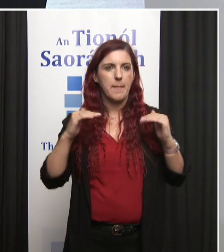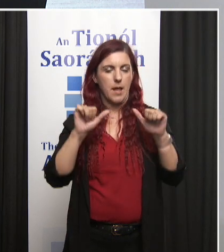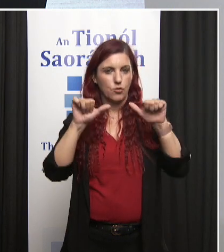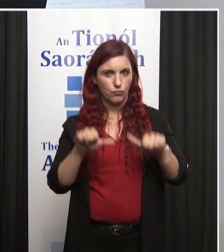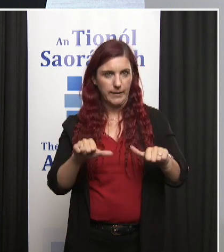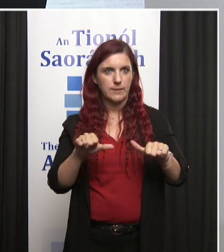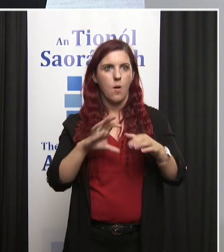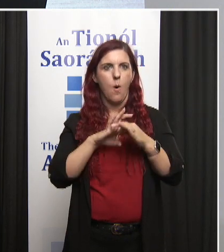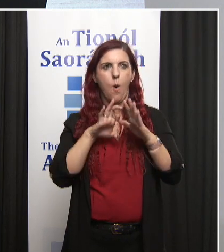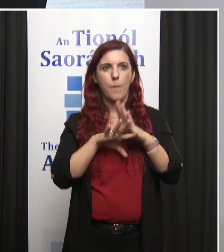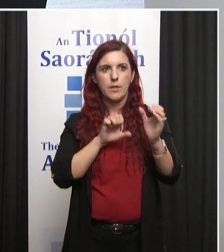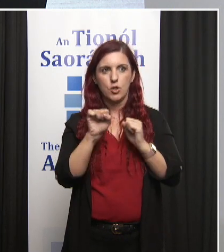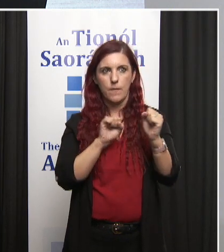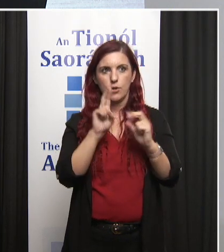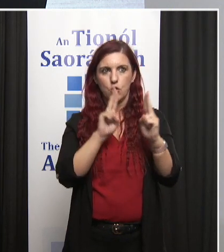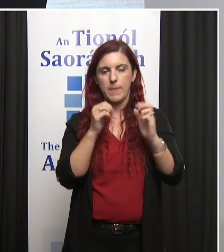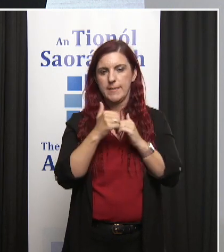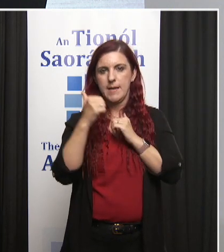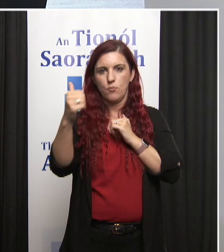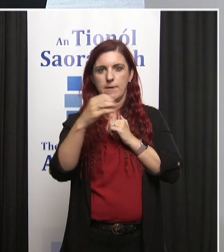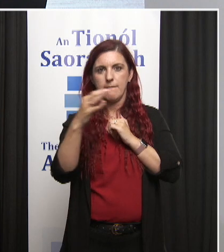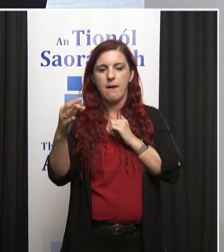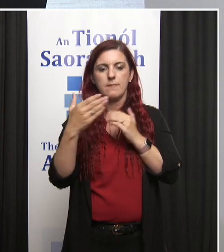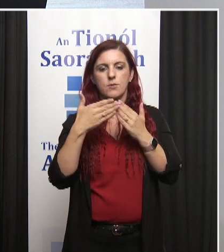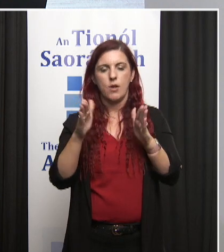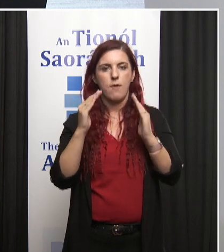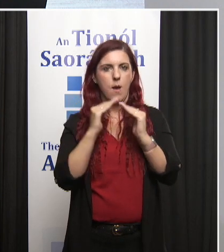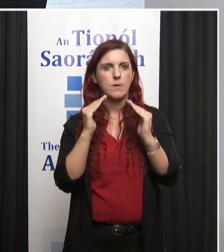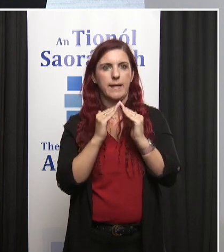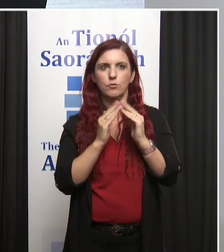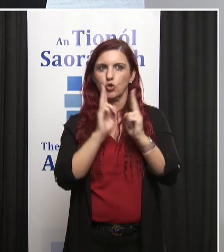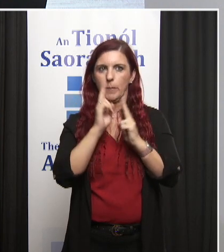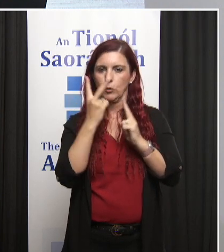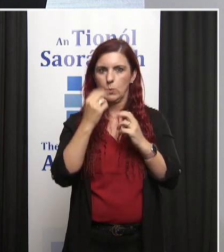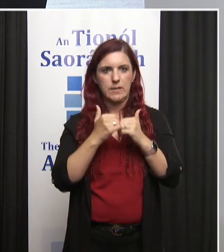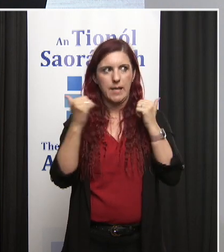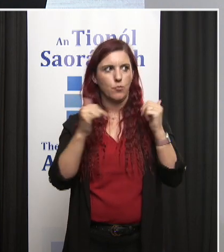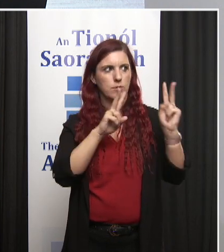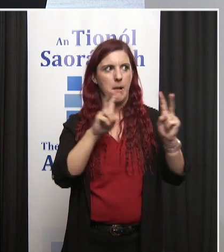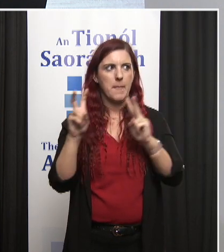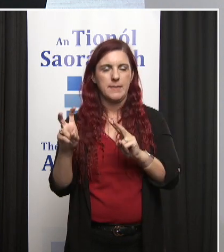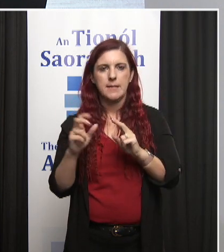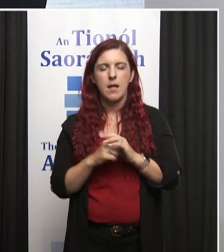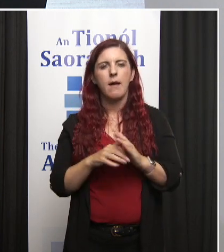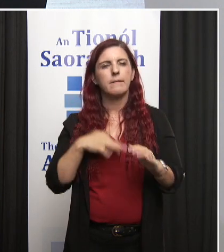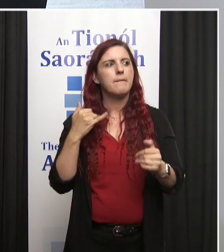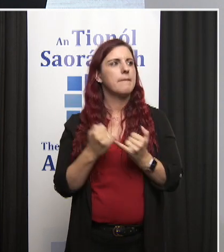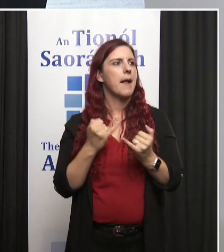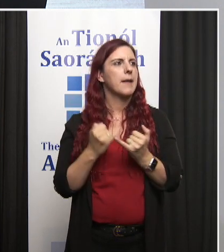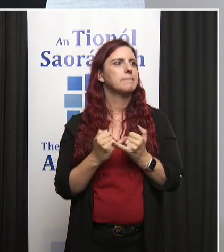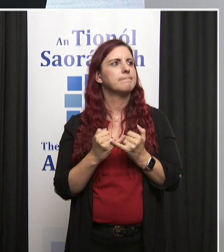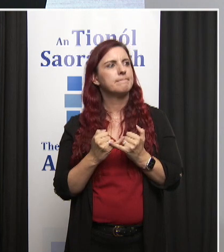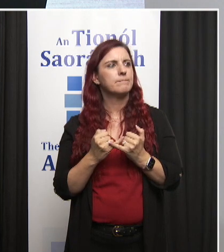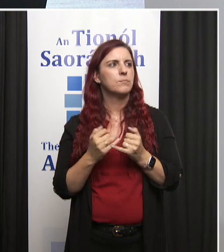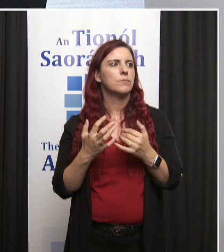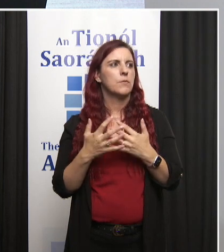homelessness services should be separated from general housing. It was strongly felt that they're two items that